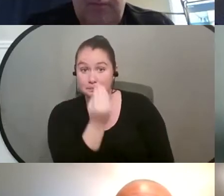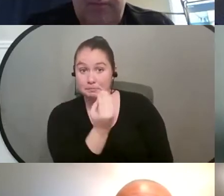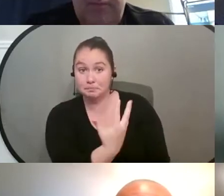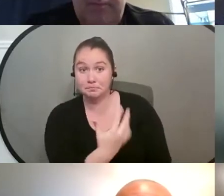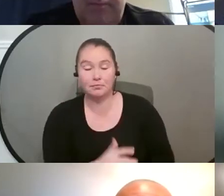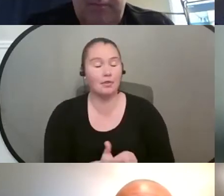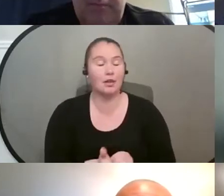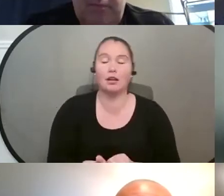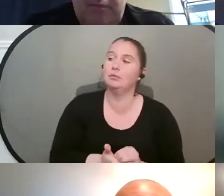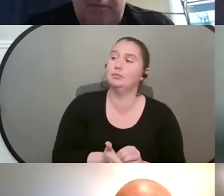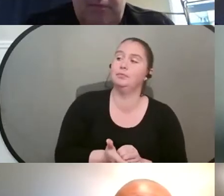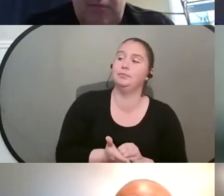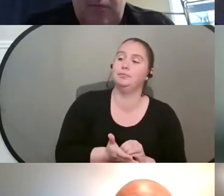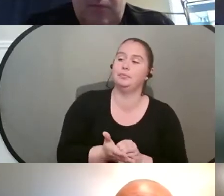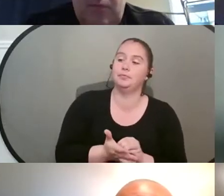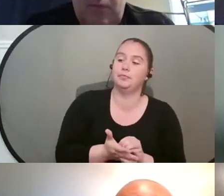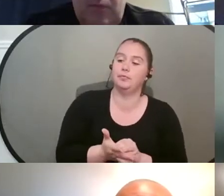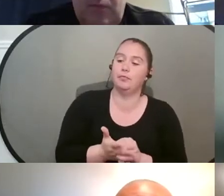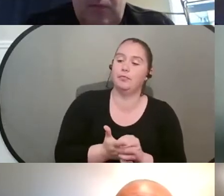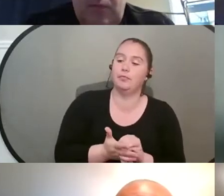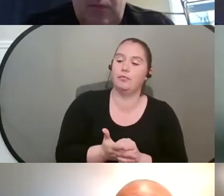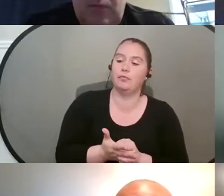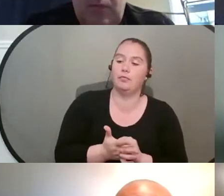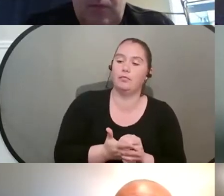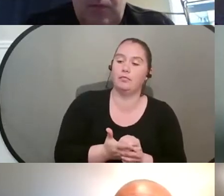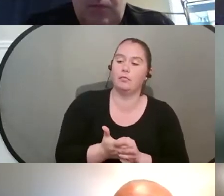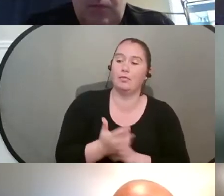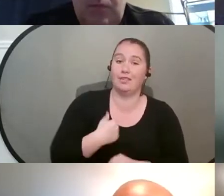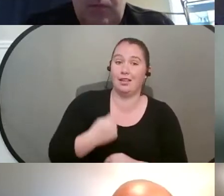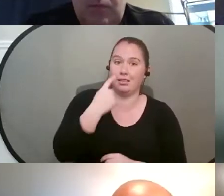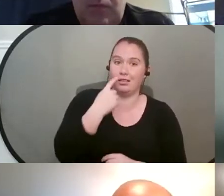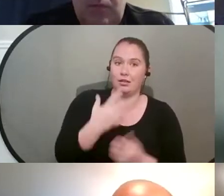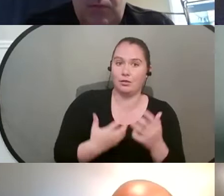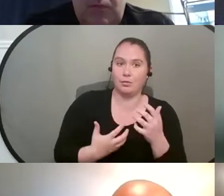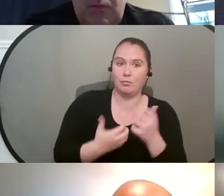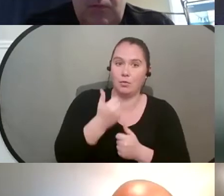think as much guidance as we can get, the better, right?